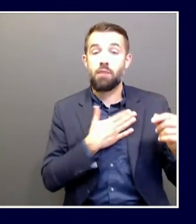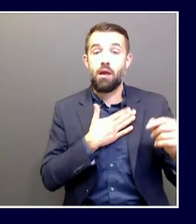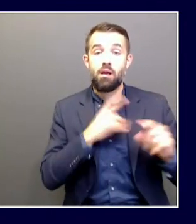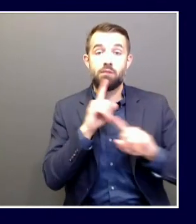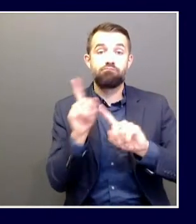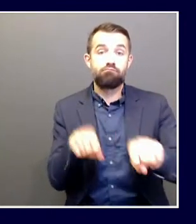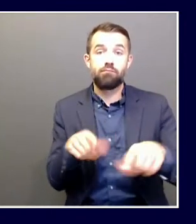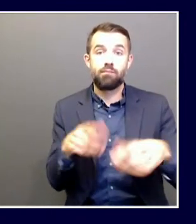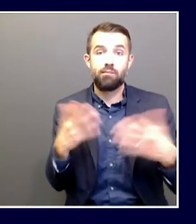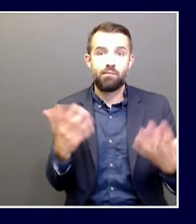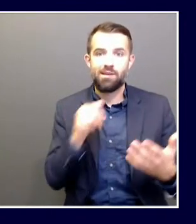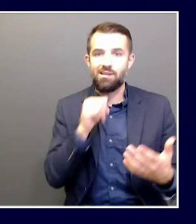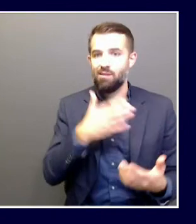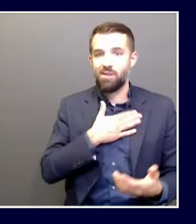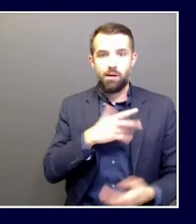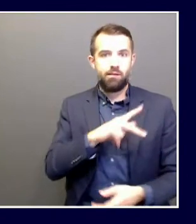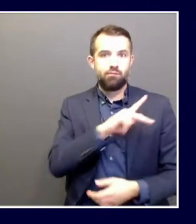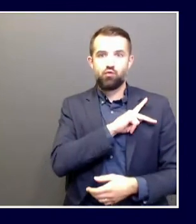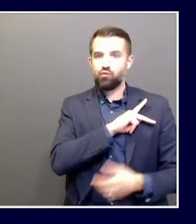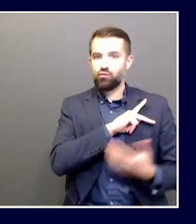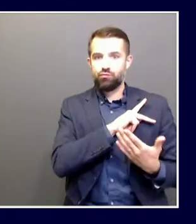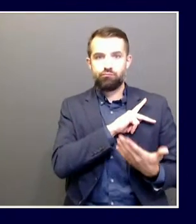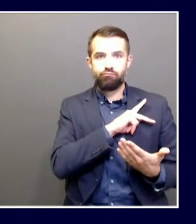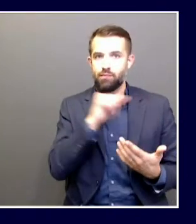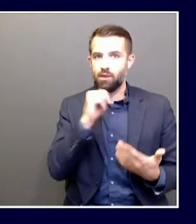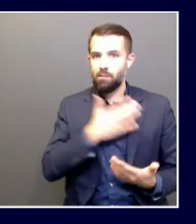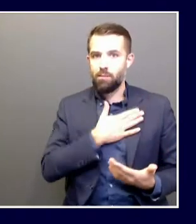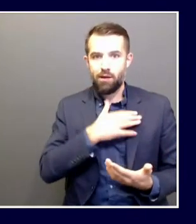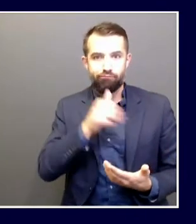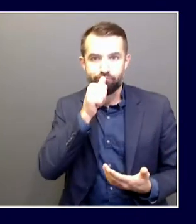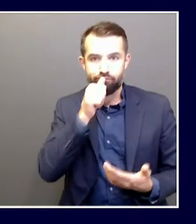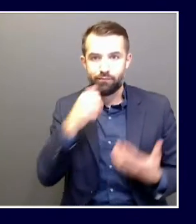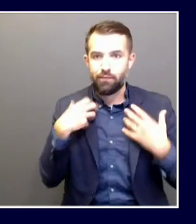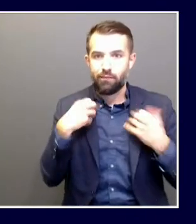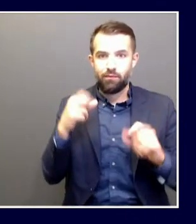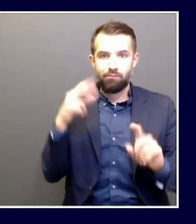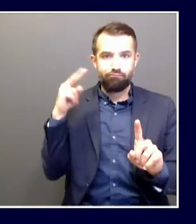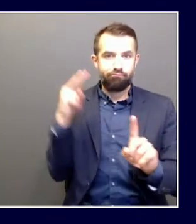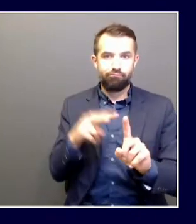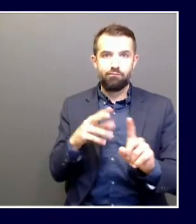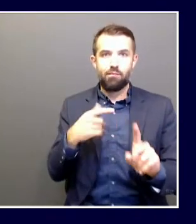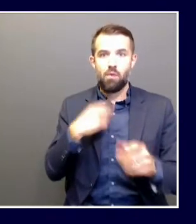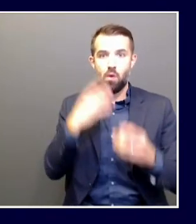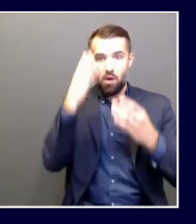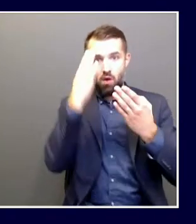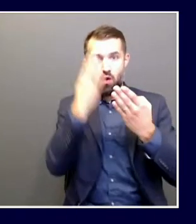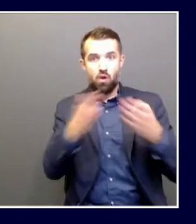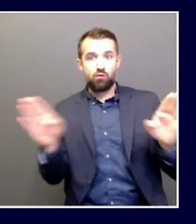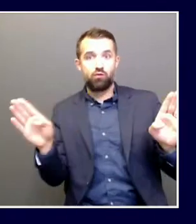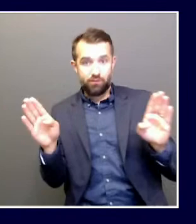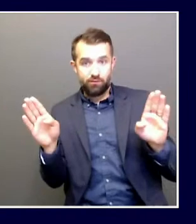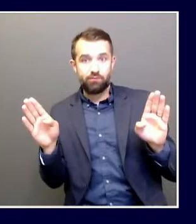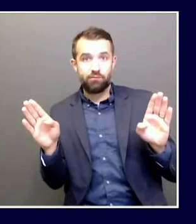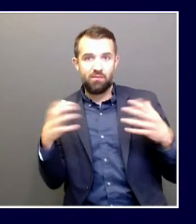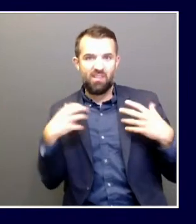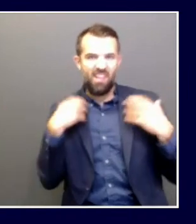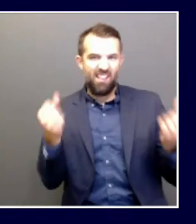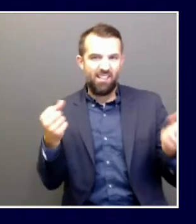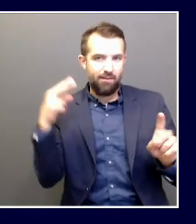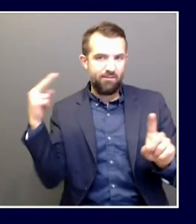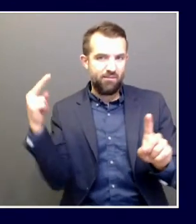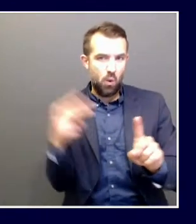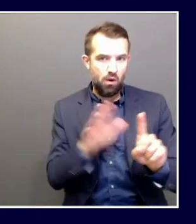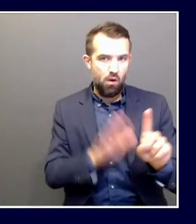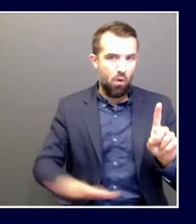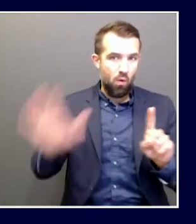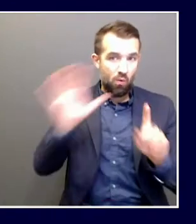or private health perspective. I'm going to talk about the state as a whole, our entire population. Looking at it